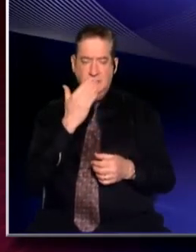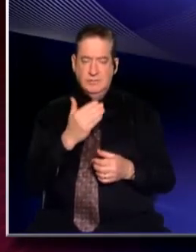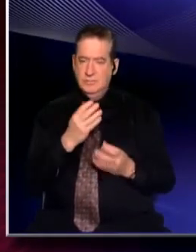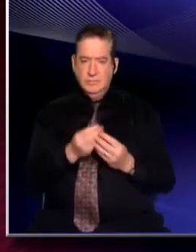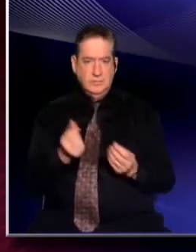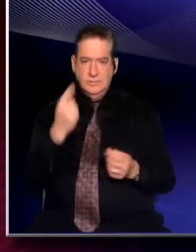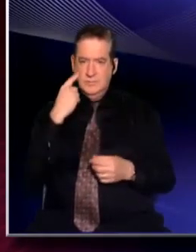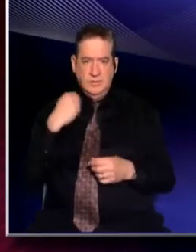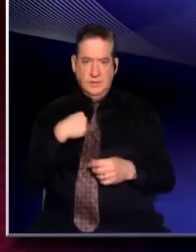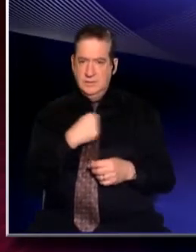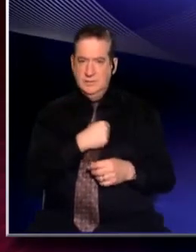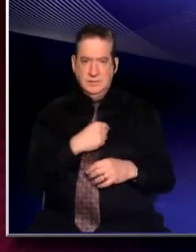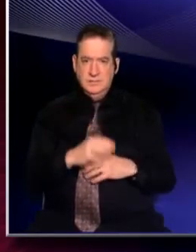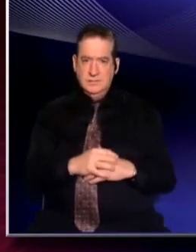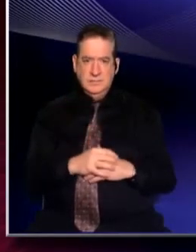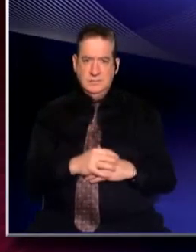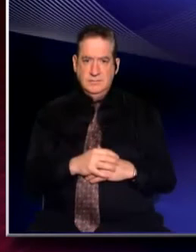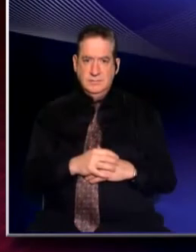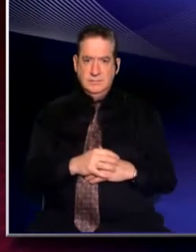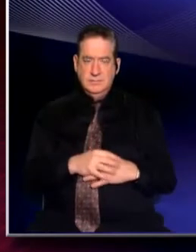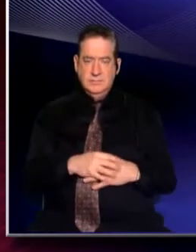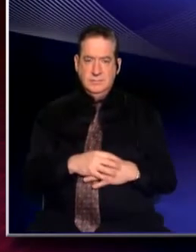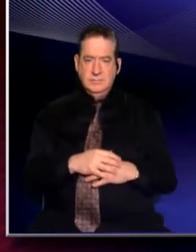for us.